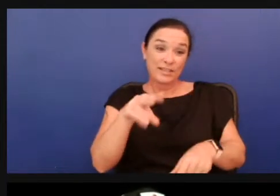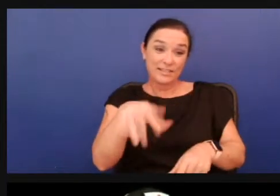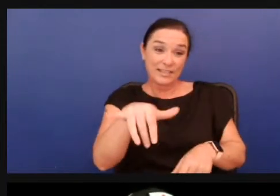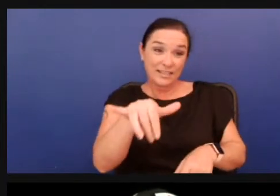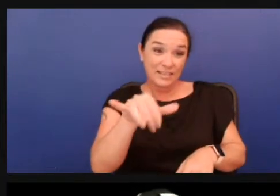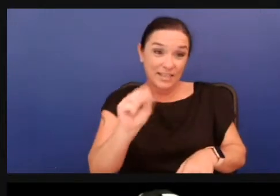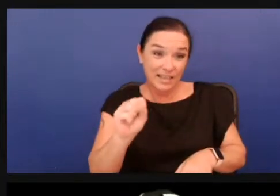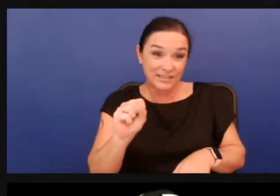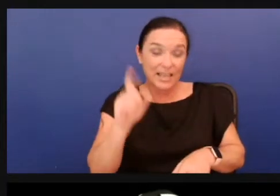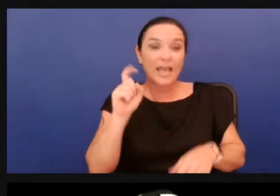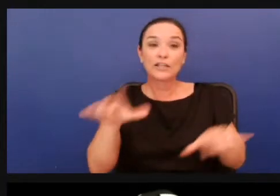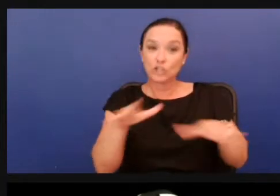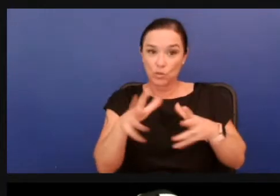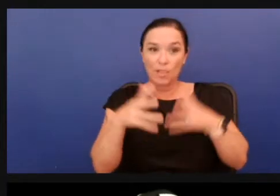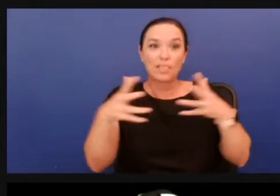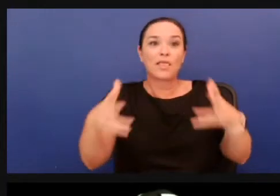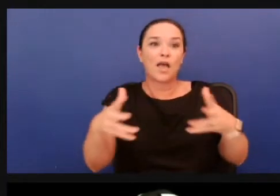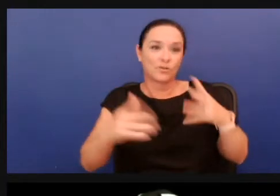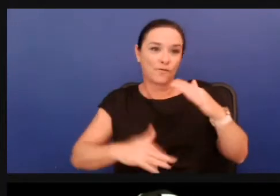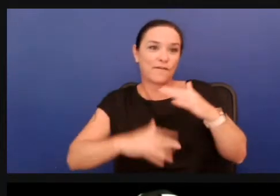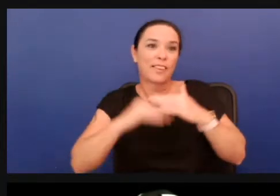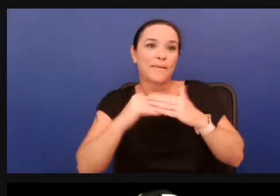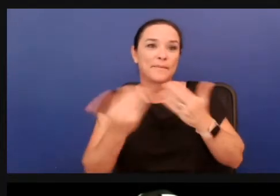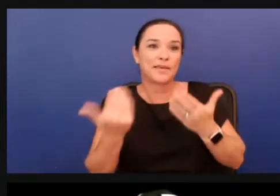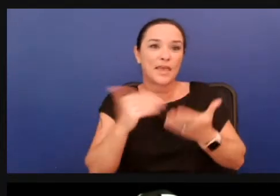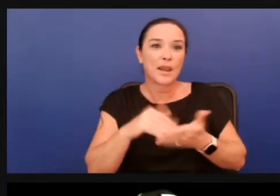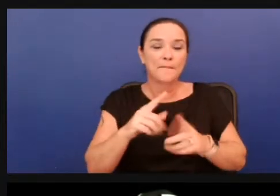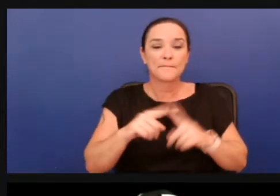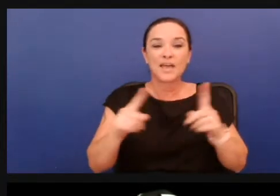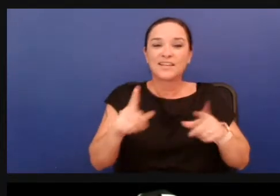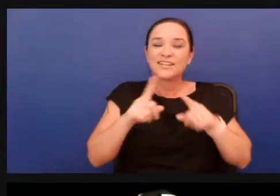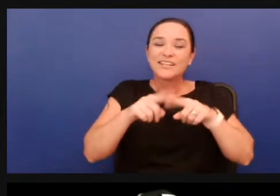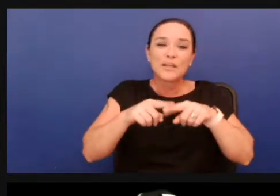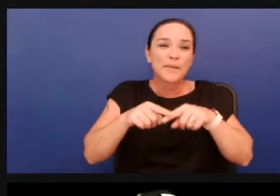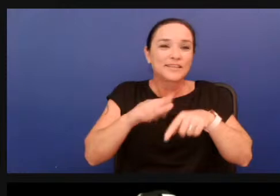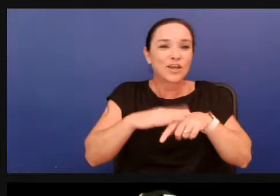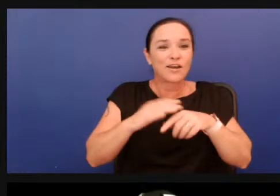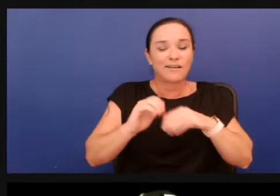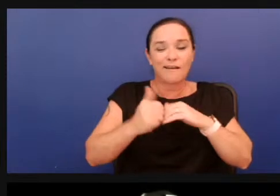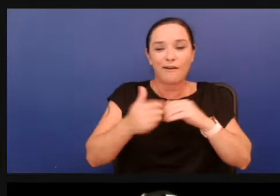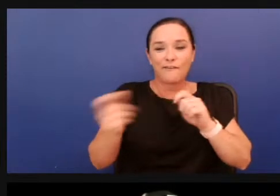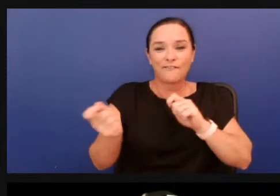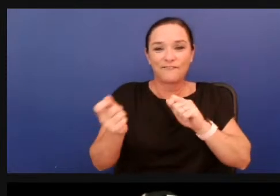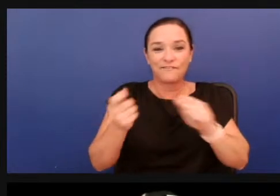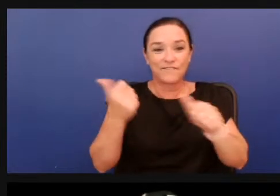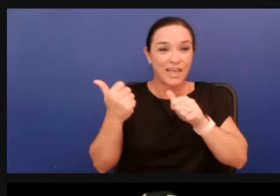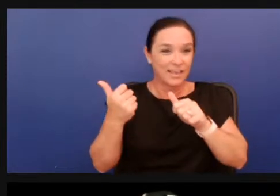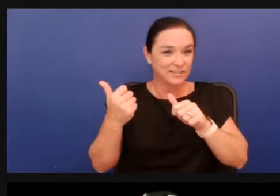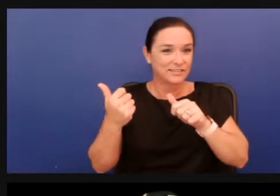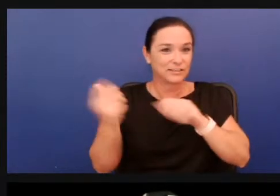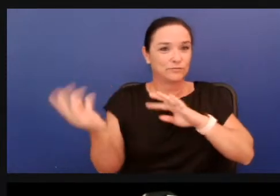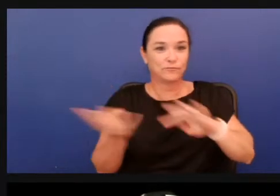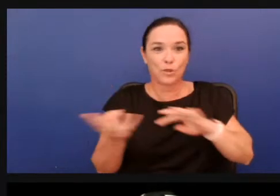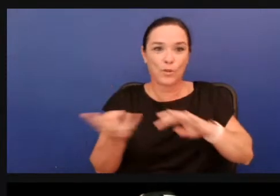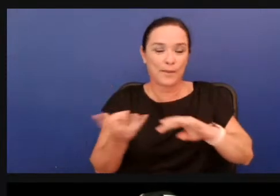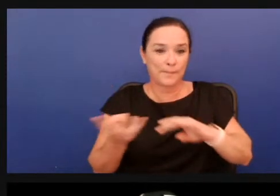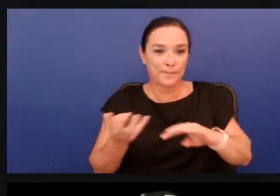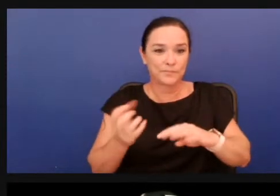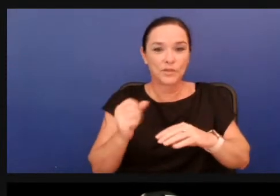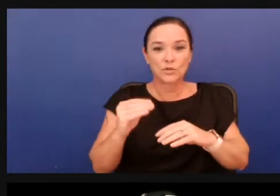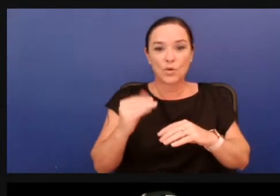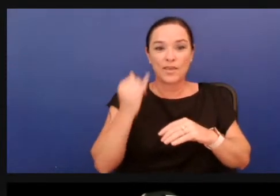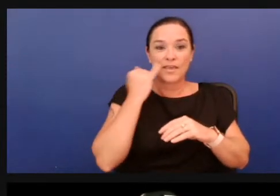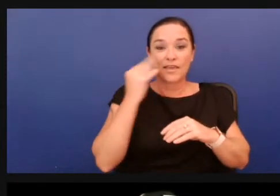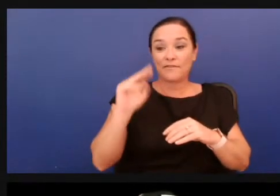to recharge, but it all depends how fast the magma is flowing in. So if the